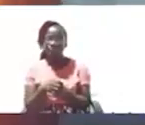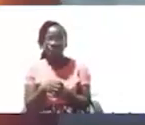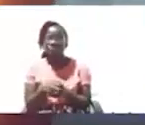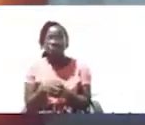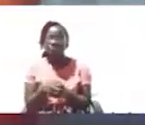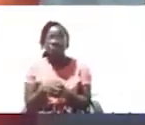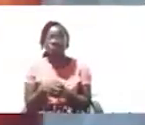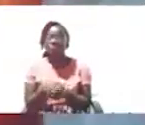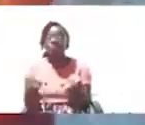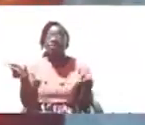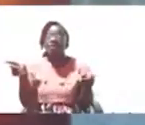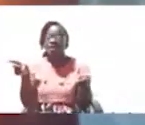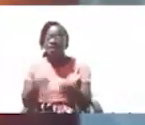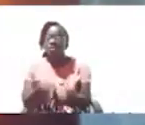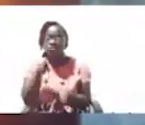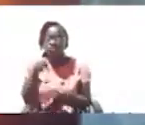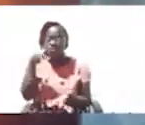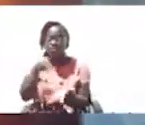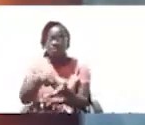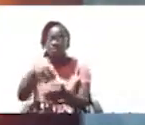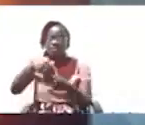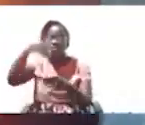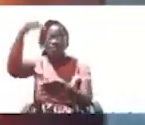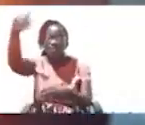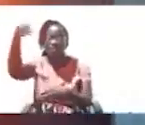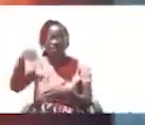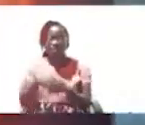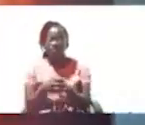As you are standing at the back,